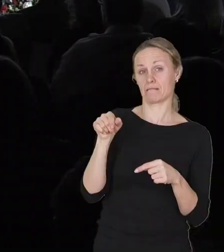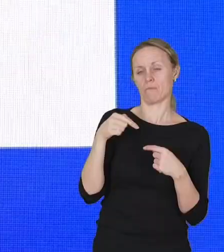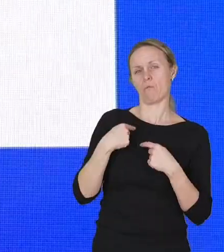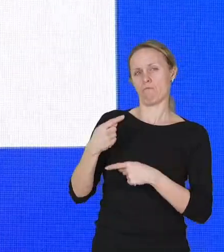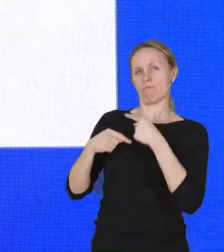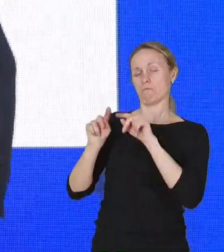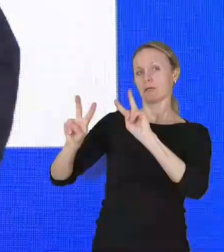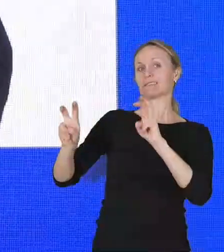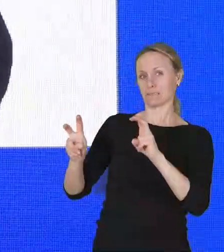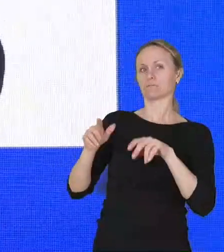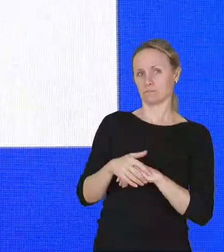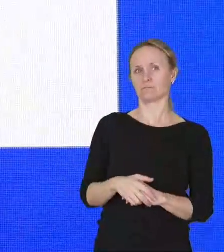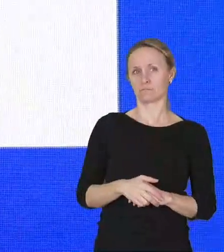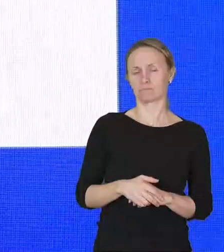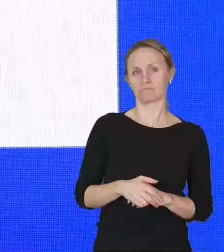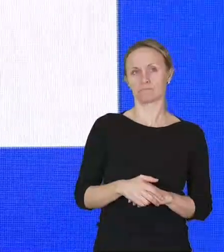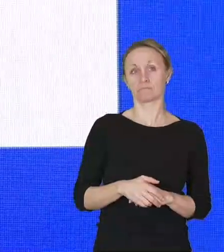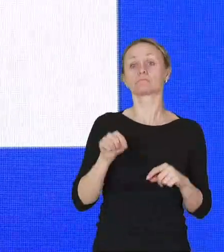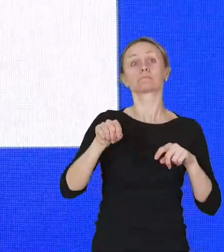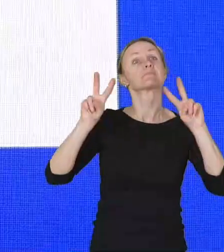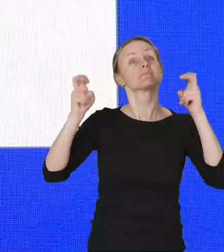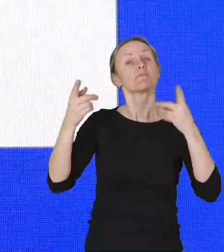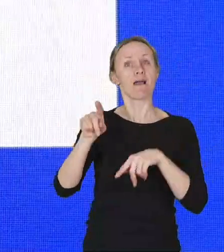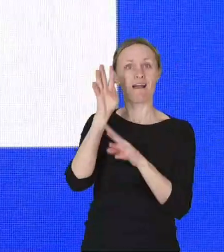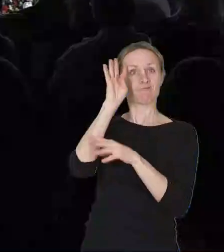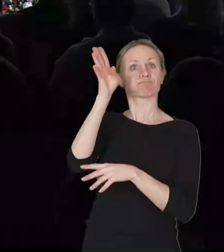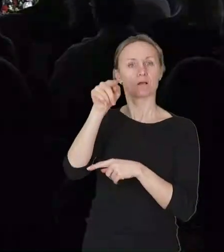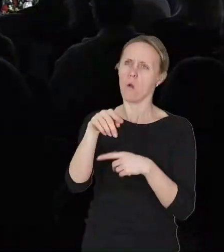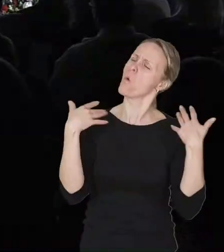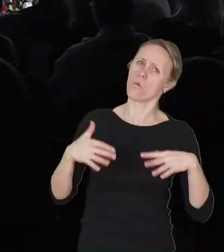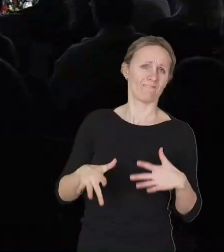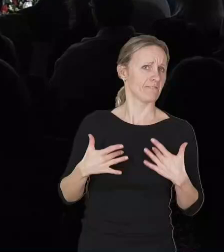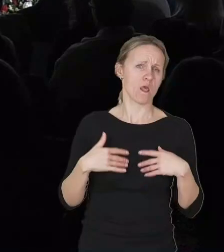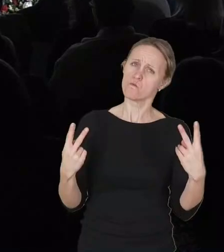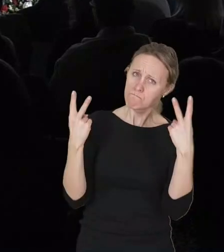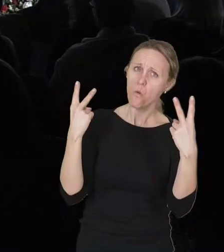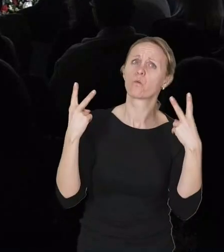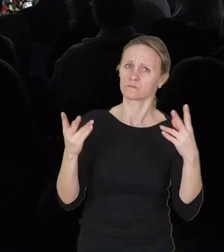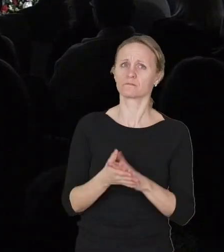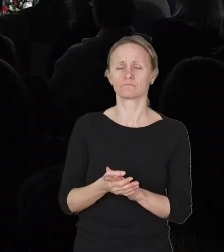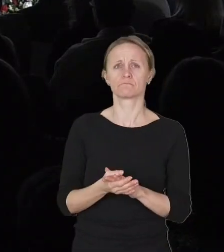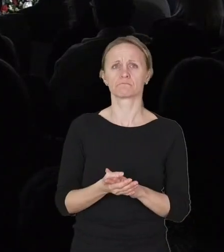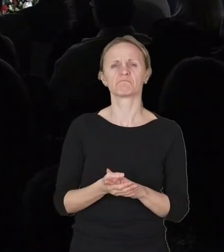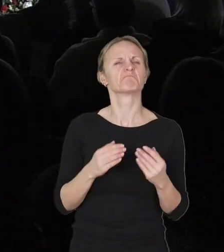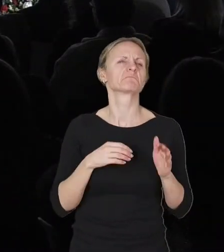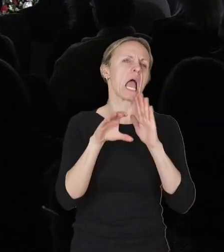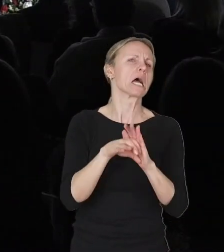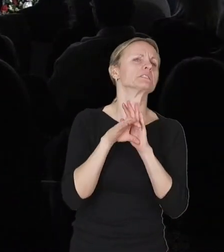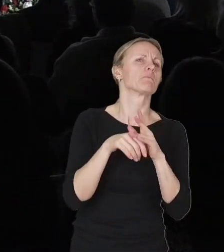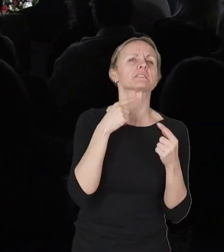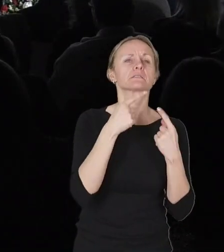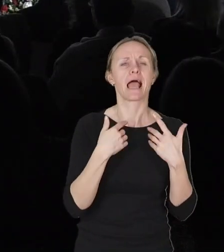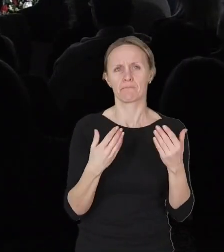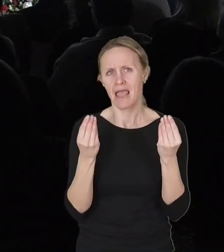simplification, one needs to think a little bit on the application. I like very much the idea which was also delivered during the main session,